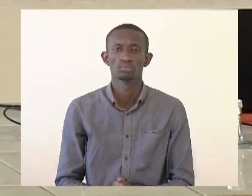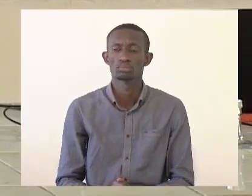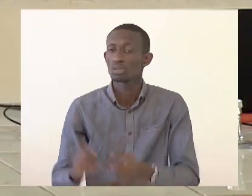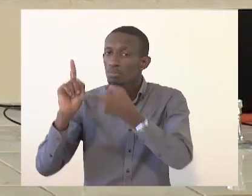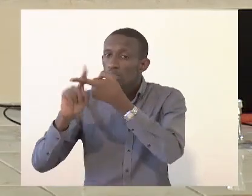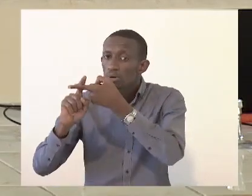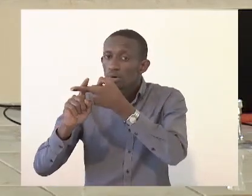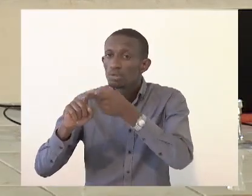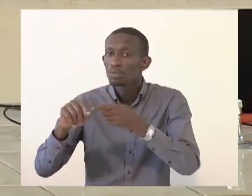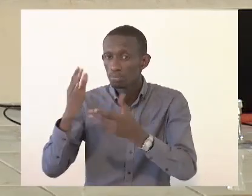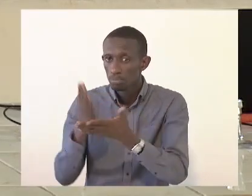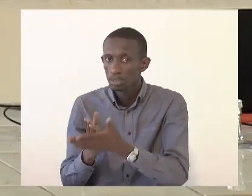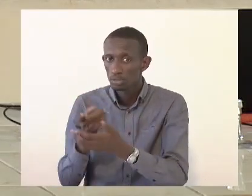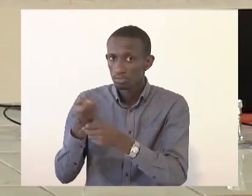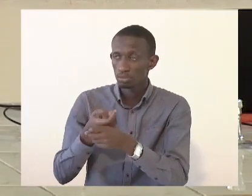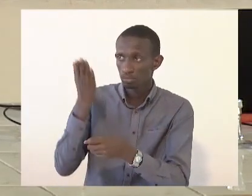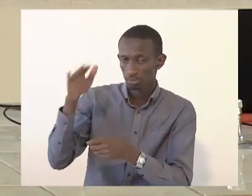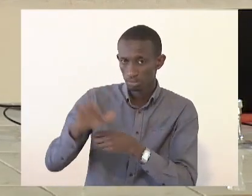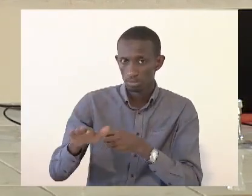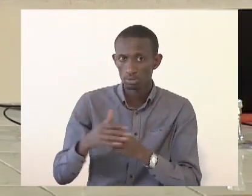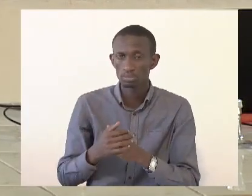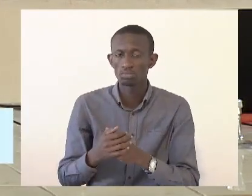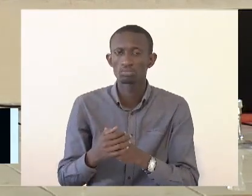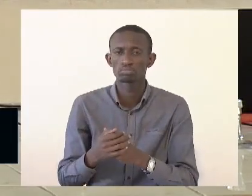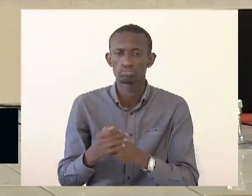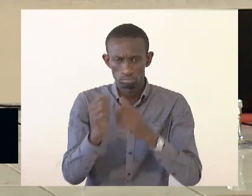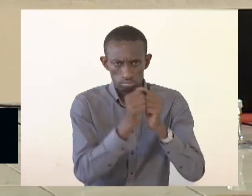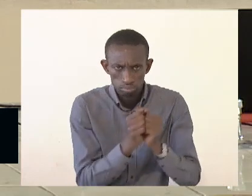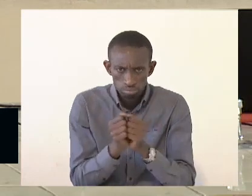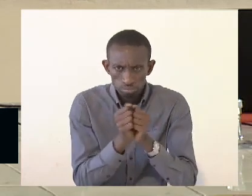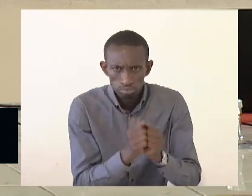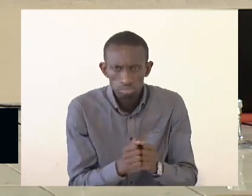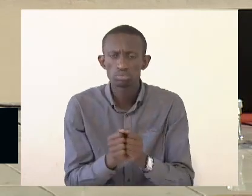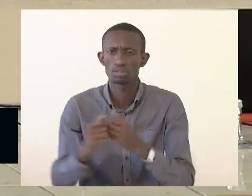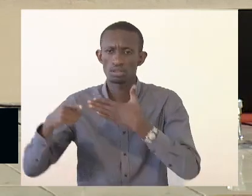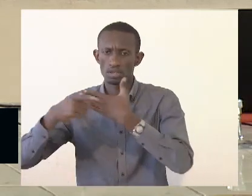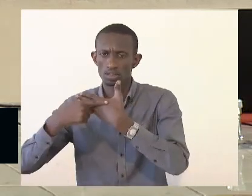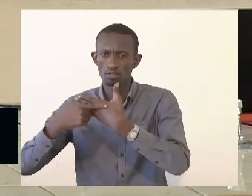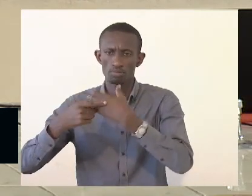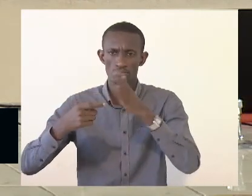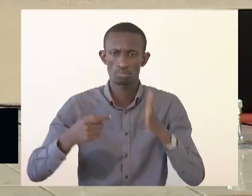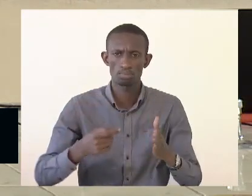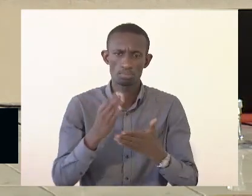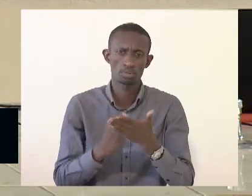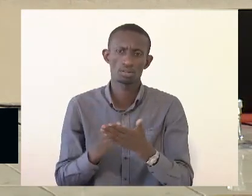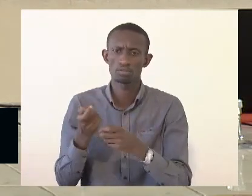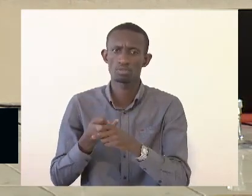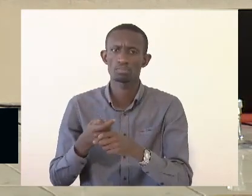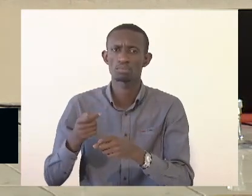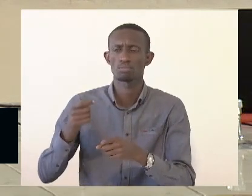part from the base will combine with the negative part from the acid, and then we get